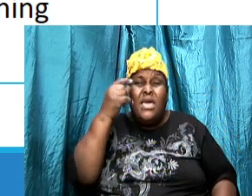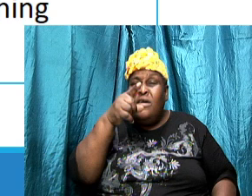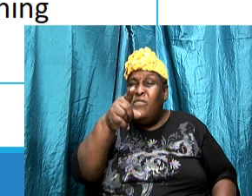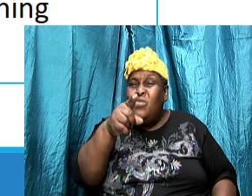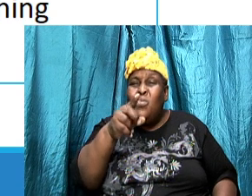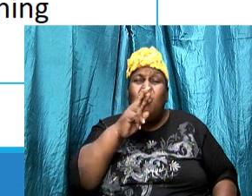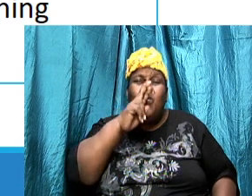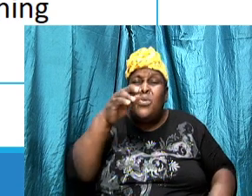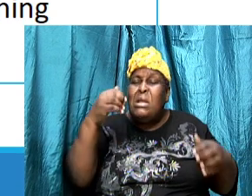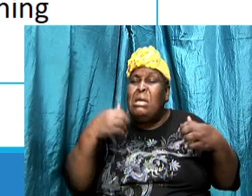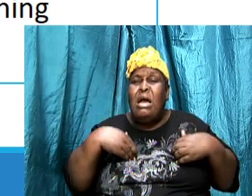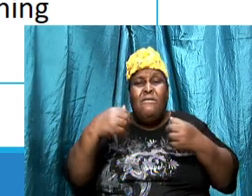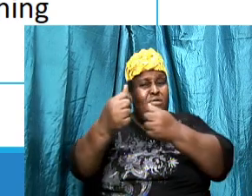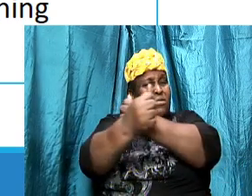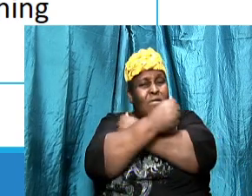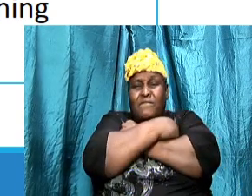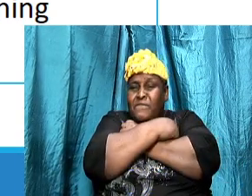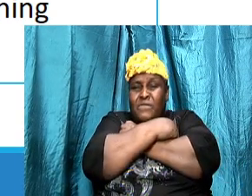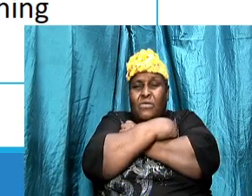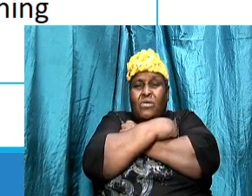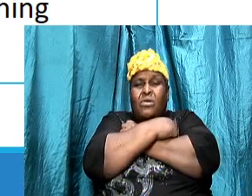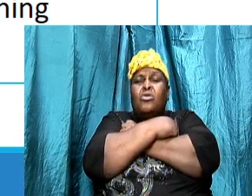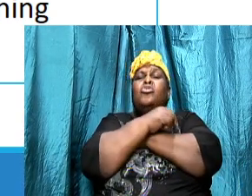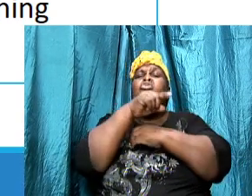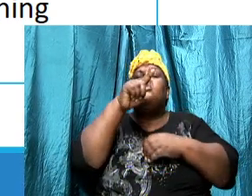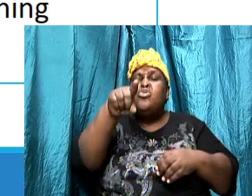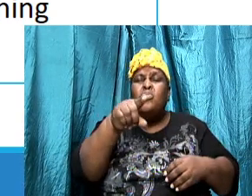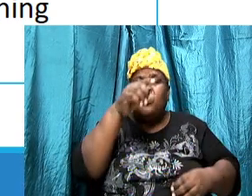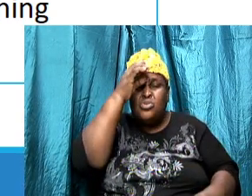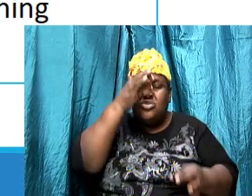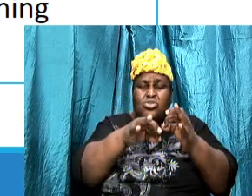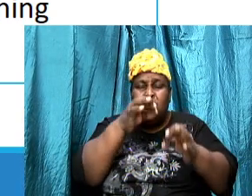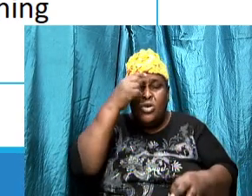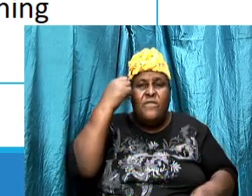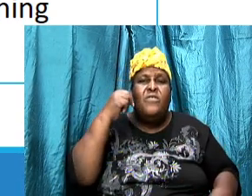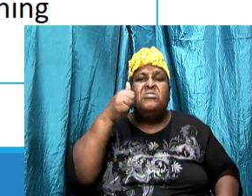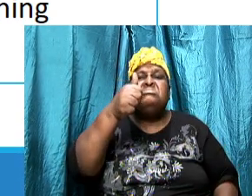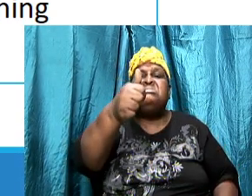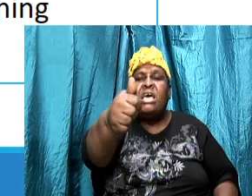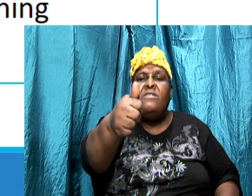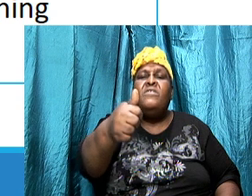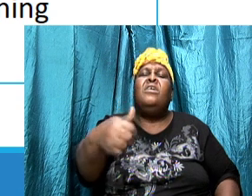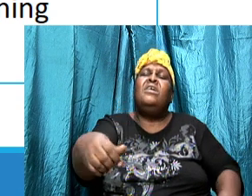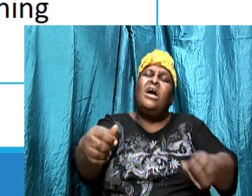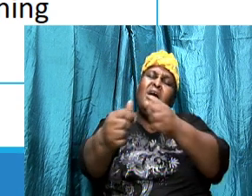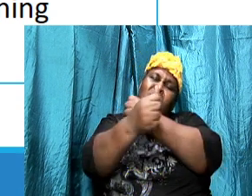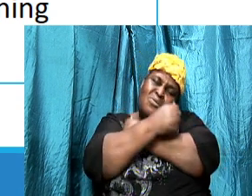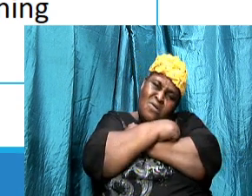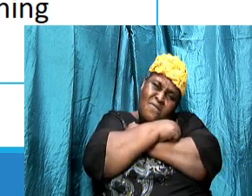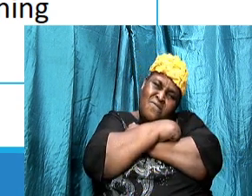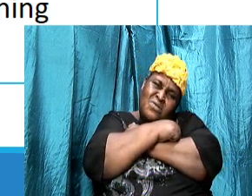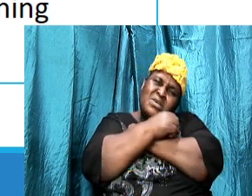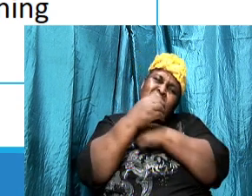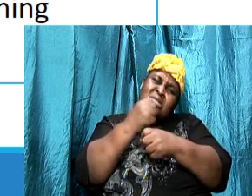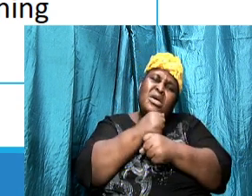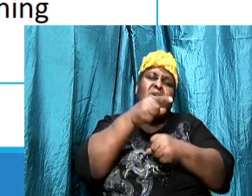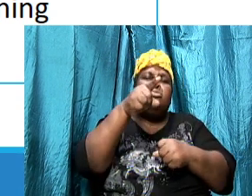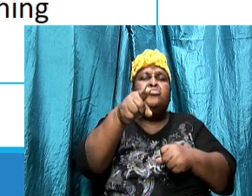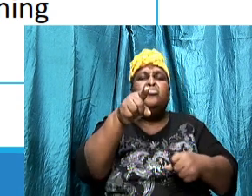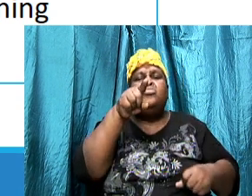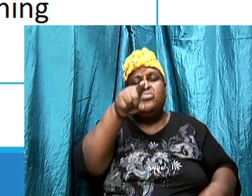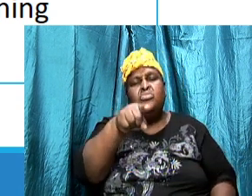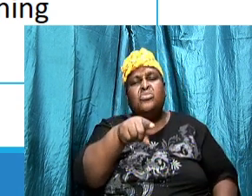have love, you would have judged for yourself, and love would dictate to you that you shouldn't eat the